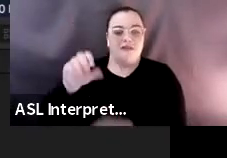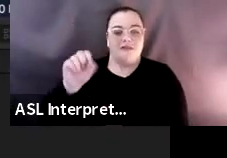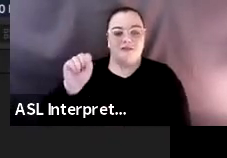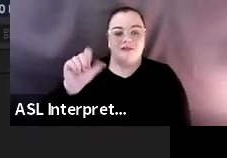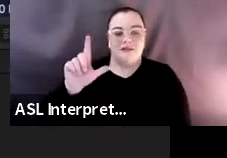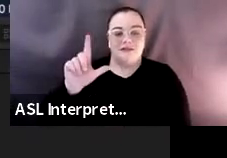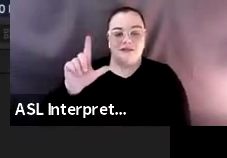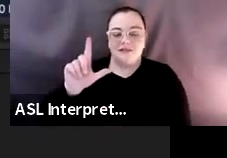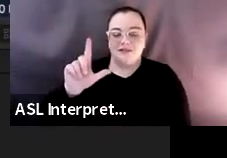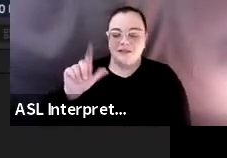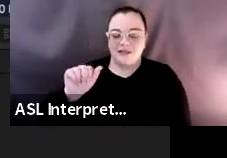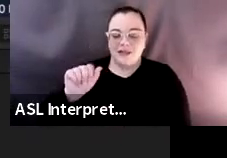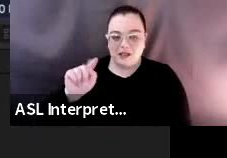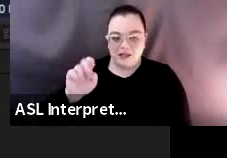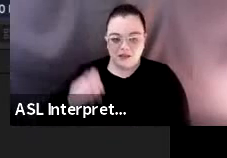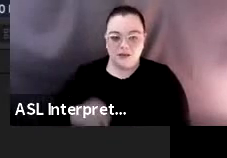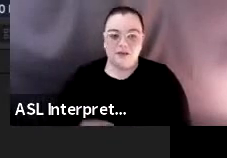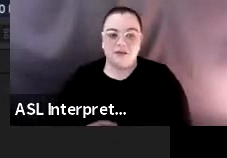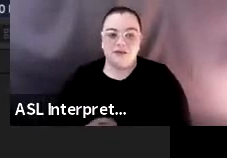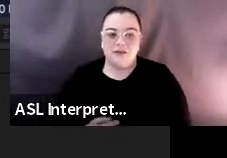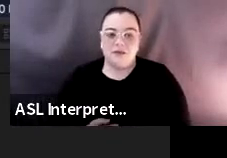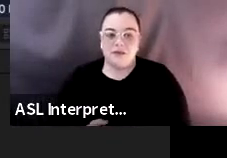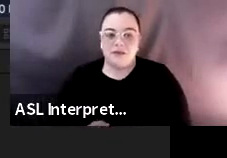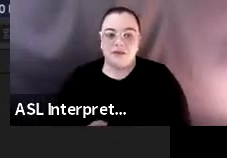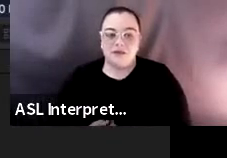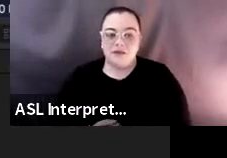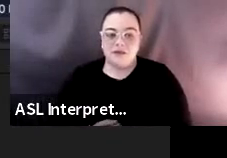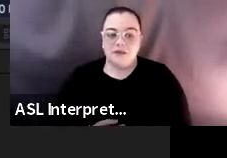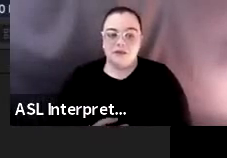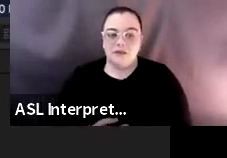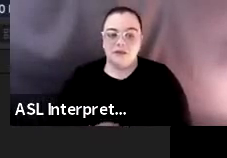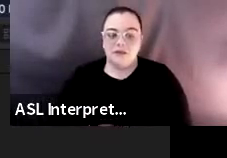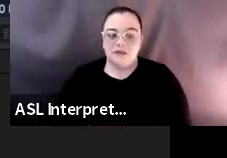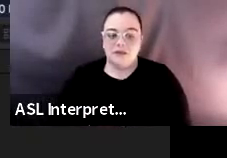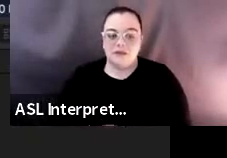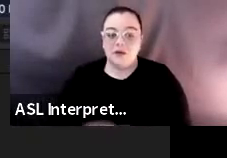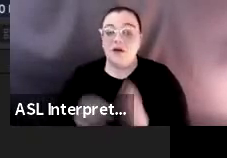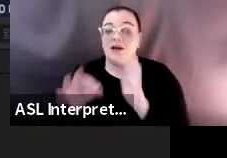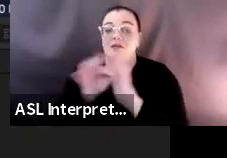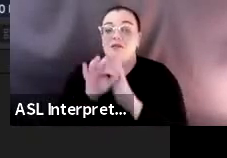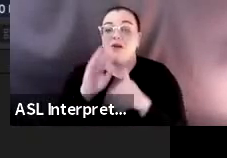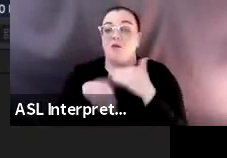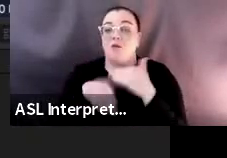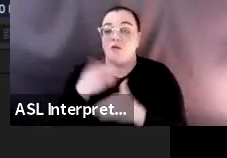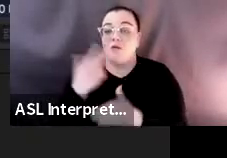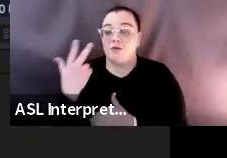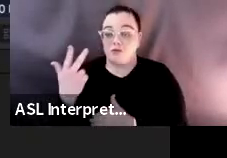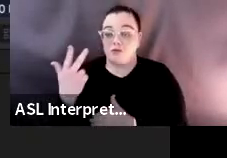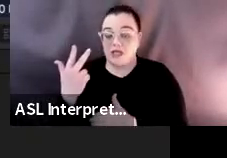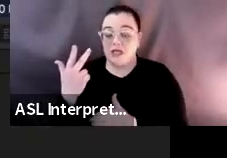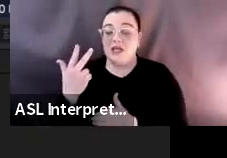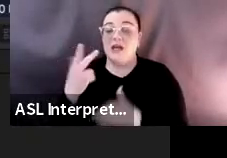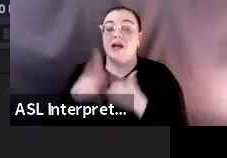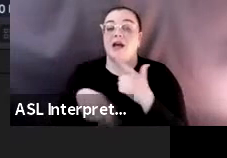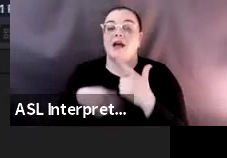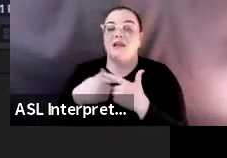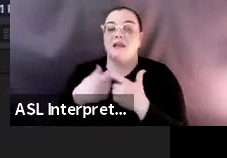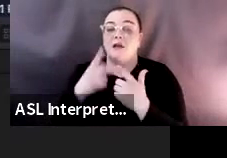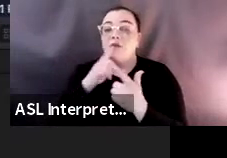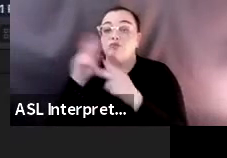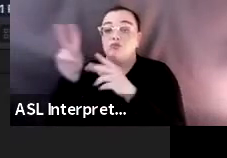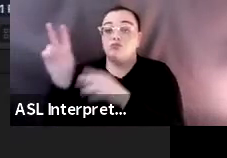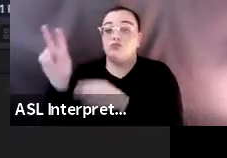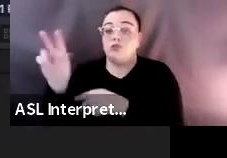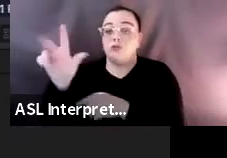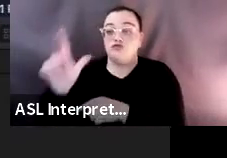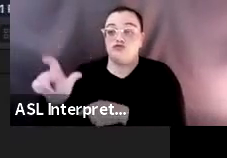do is push Shift, and I'm going to click all 3 of those. So they're all highlighted, and then really easy, just going